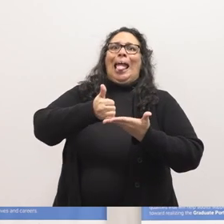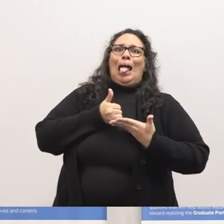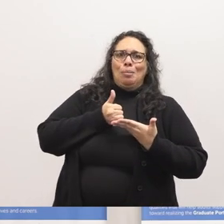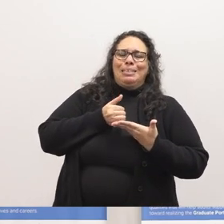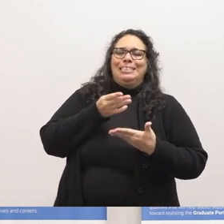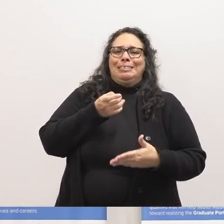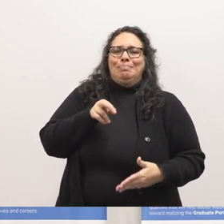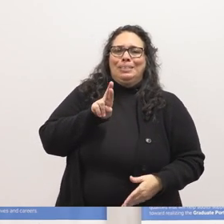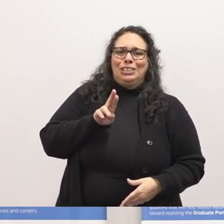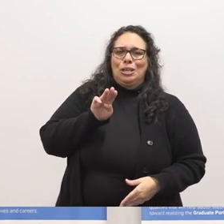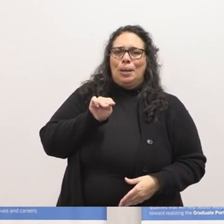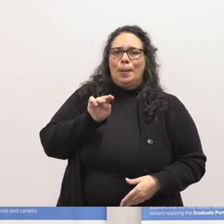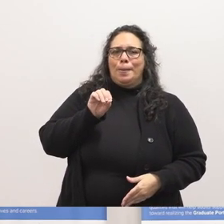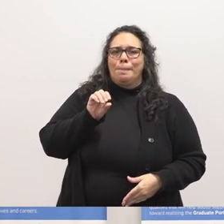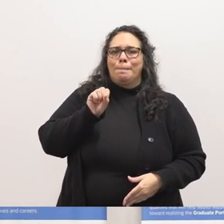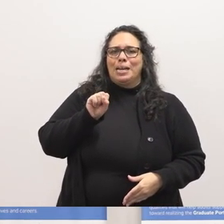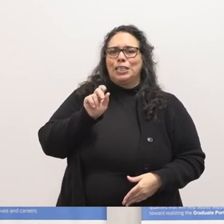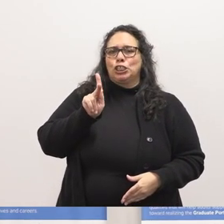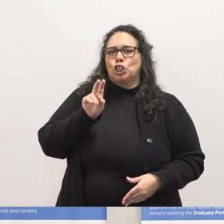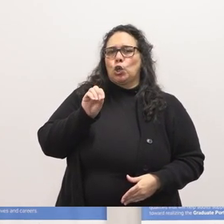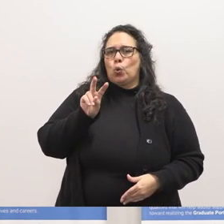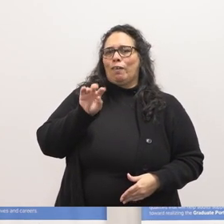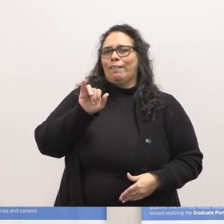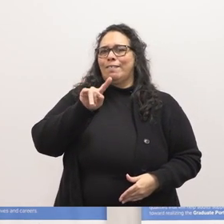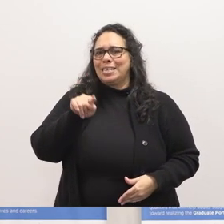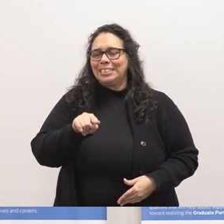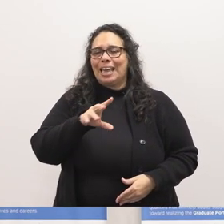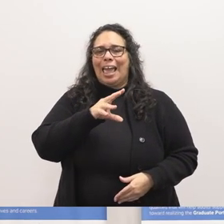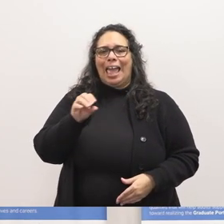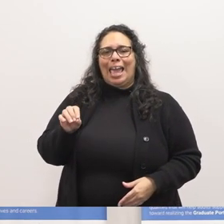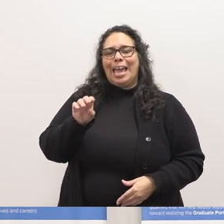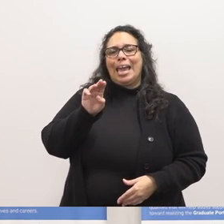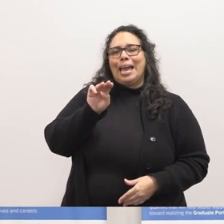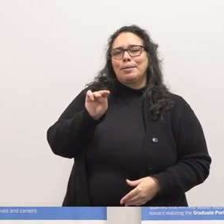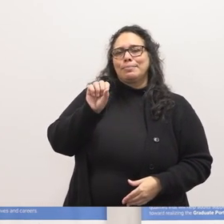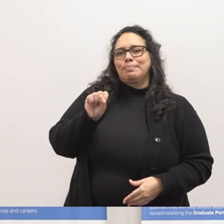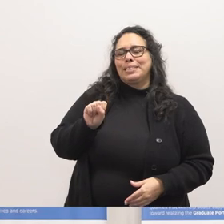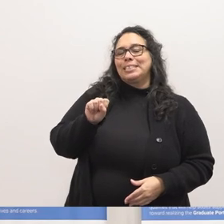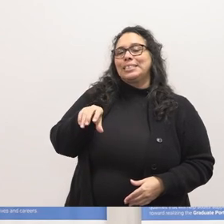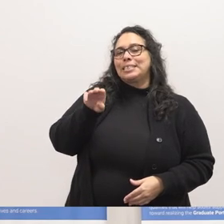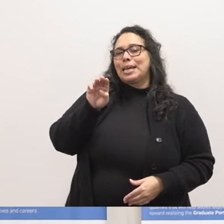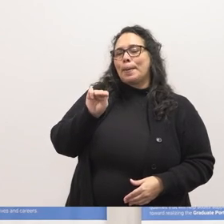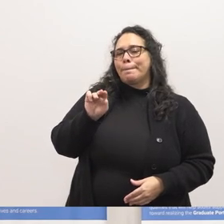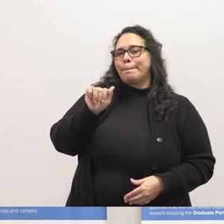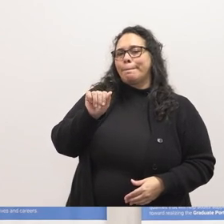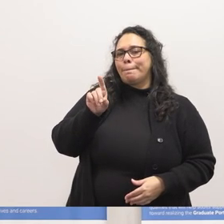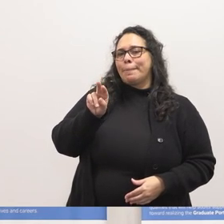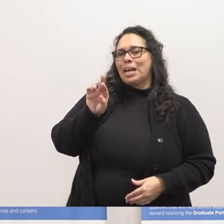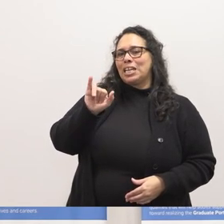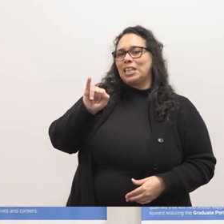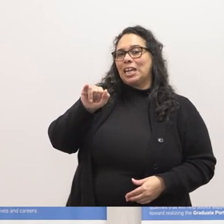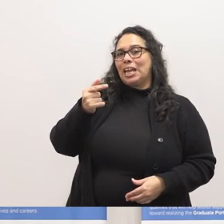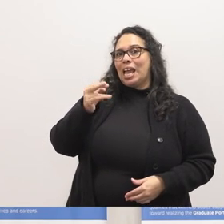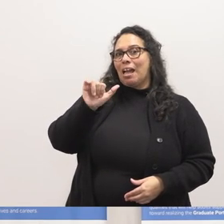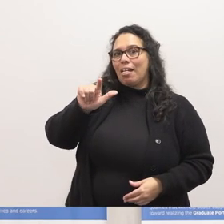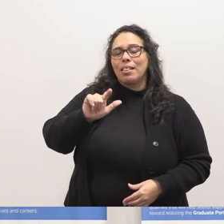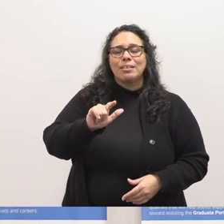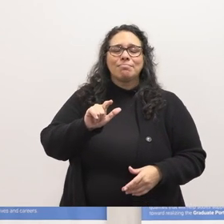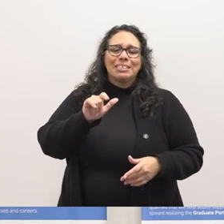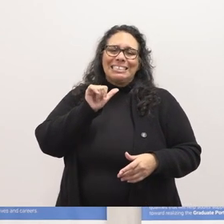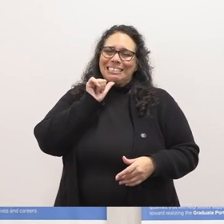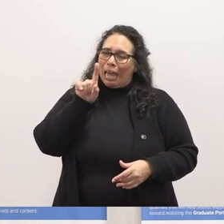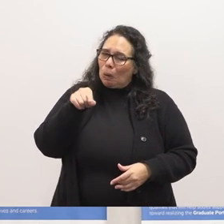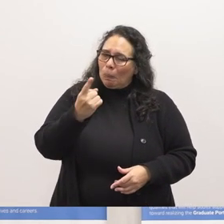Dr. Madrigal, because it's not just about presenting data, right? It's about making sense of it, pivoting,